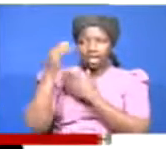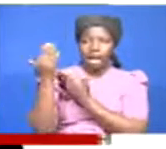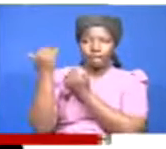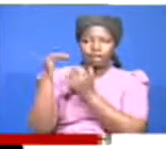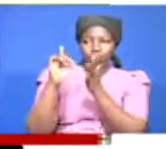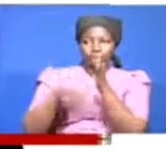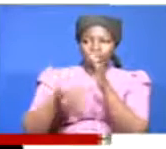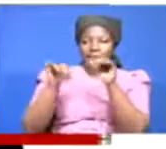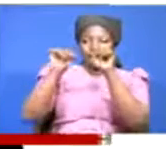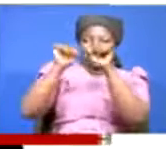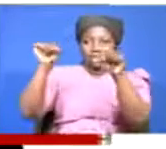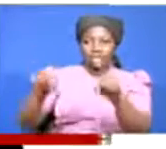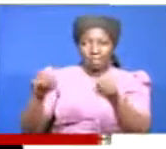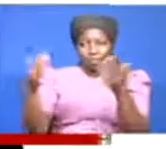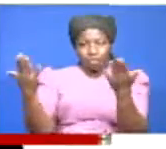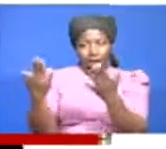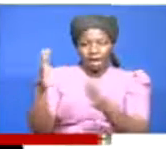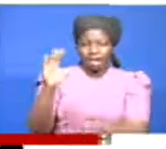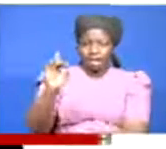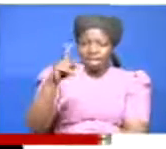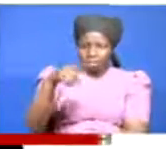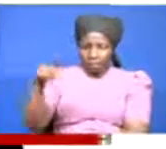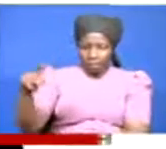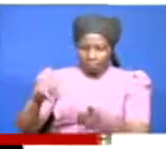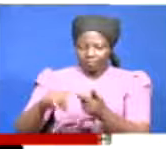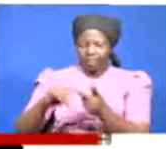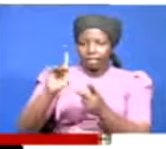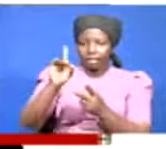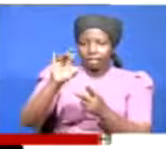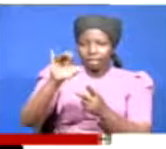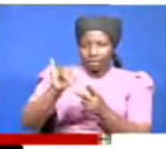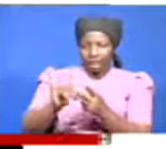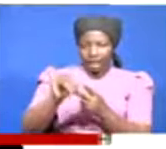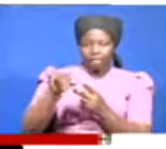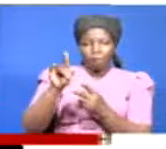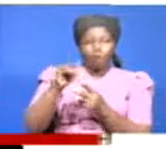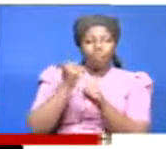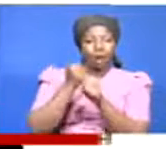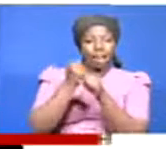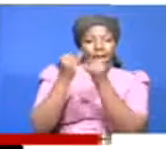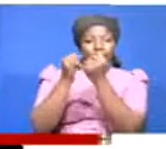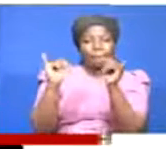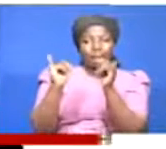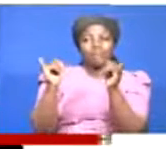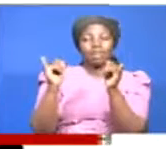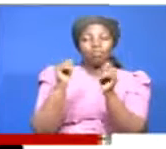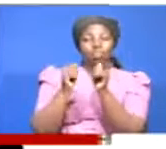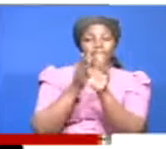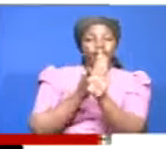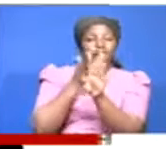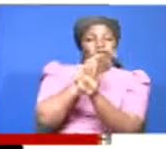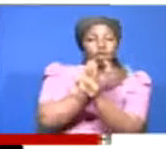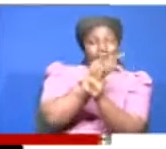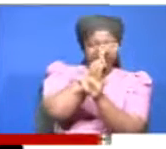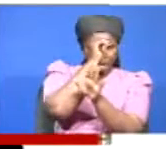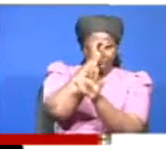a system whereby the DPP and the DCI are actually very independent, which they were not in the former. Mm. I'm sorry to say